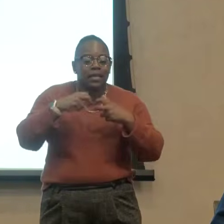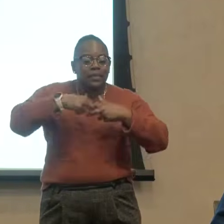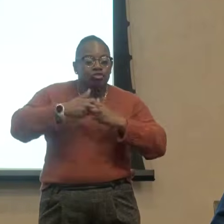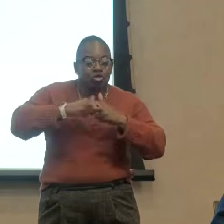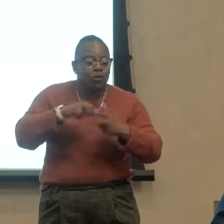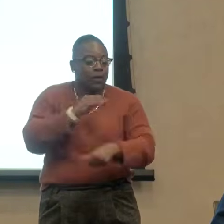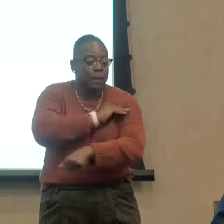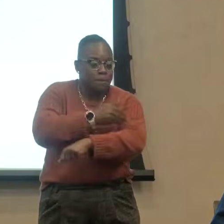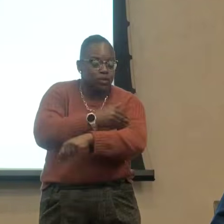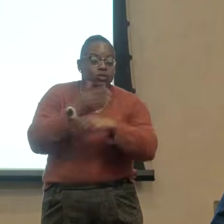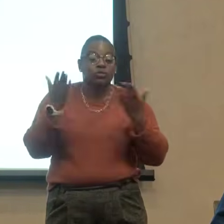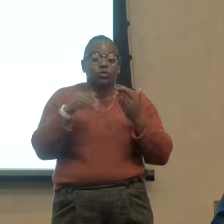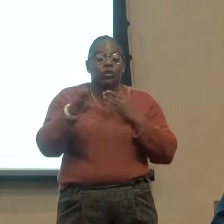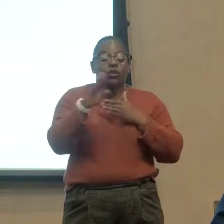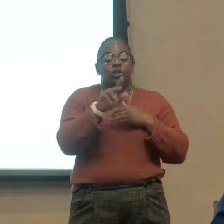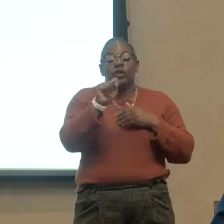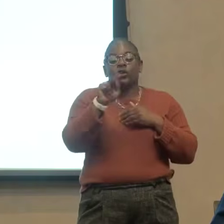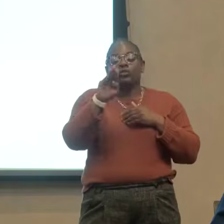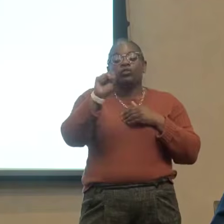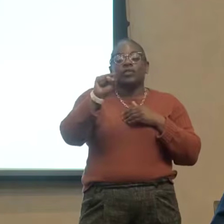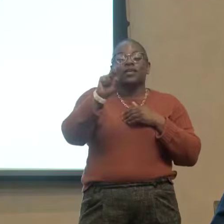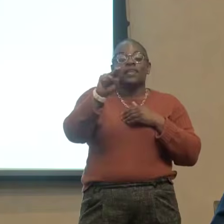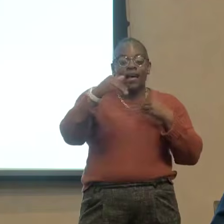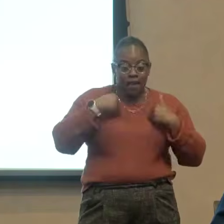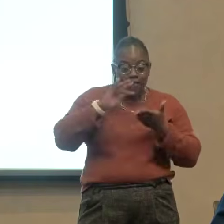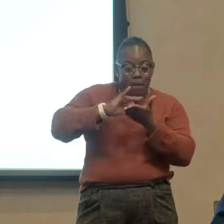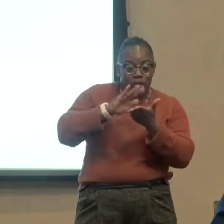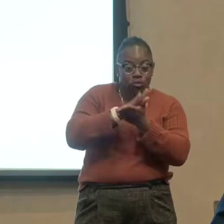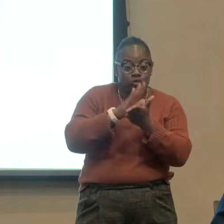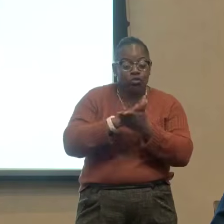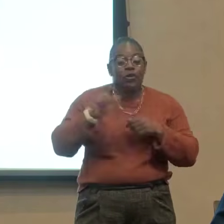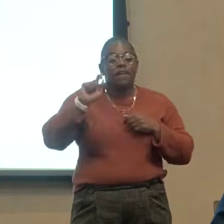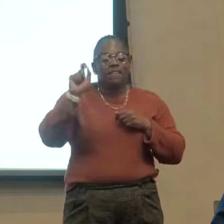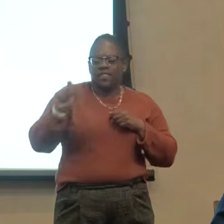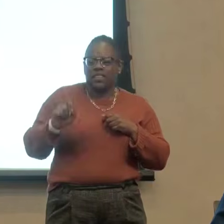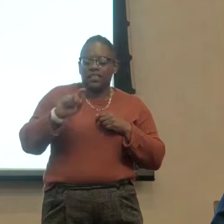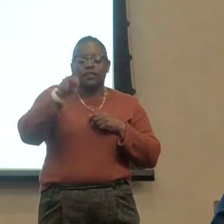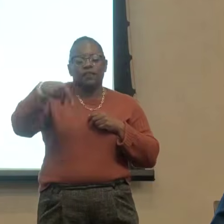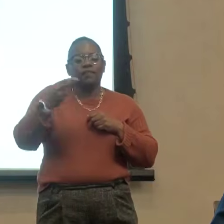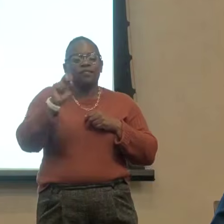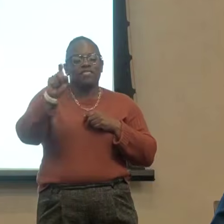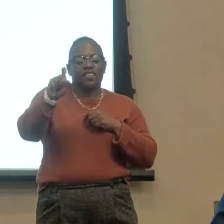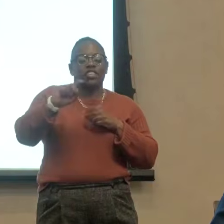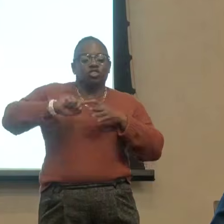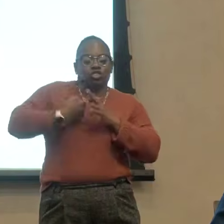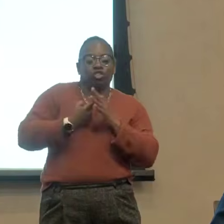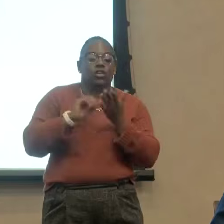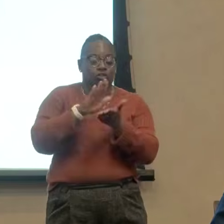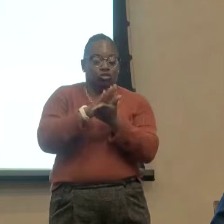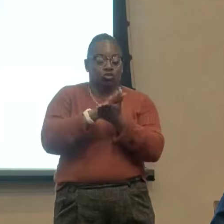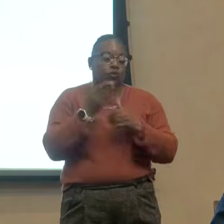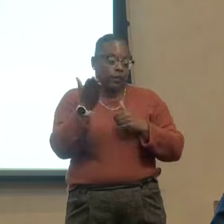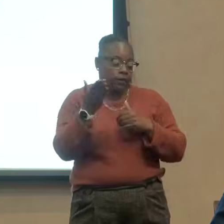Tucson had the medical school in Arizona. Phoenix is just starting a medical school. They have osteopathic schools.